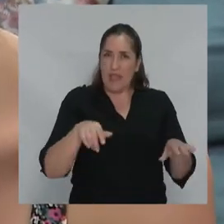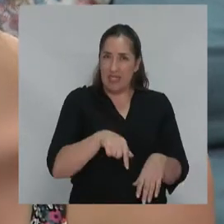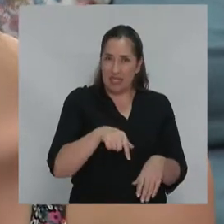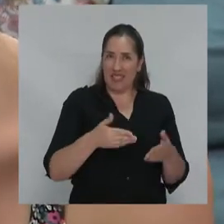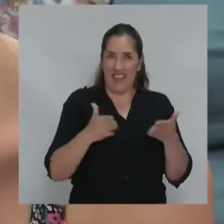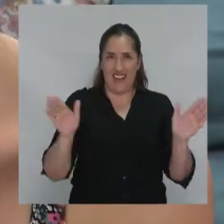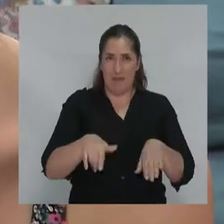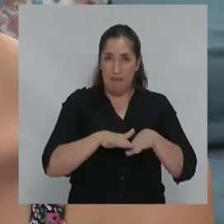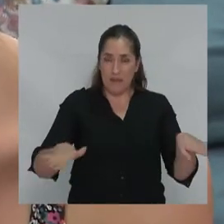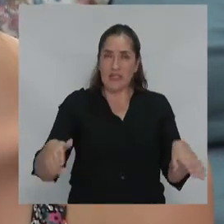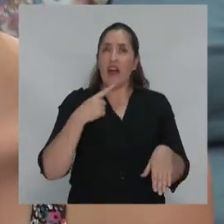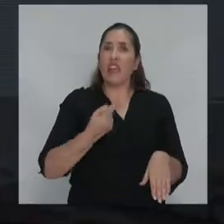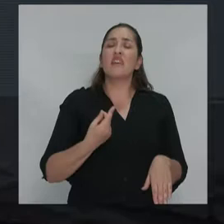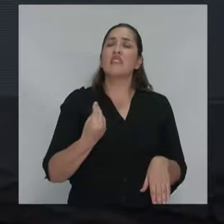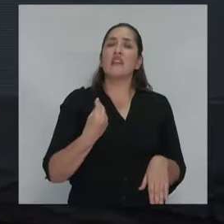.5 million.